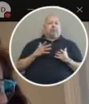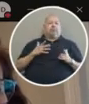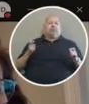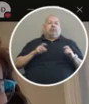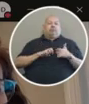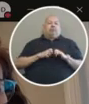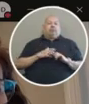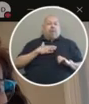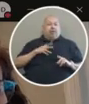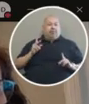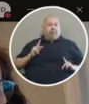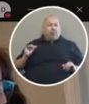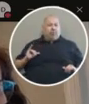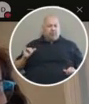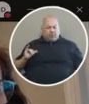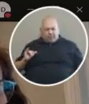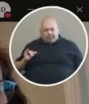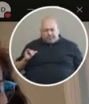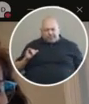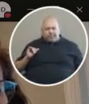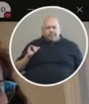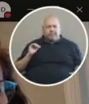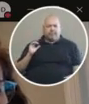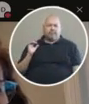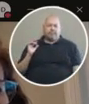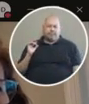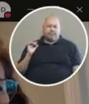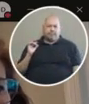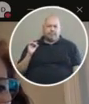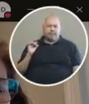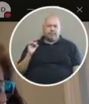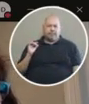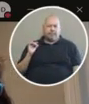issues for my constituents as well.